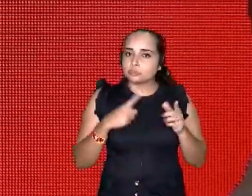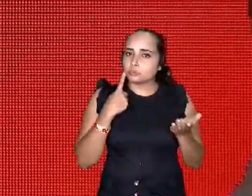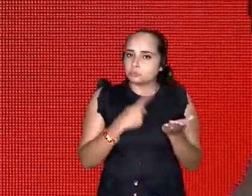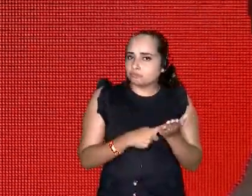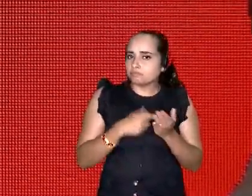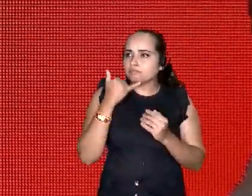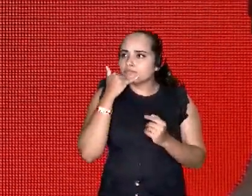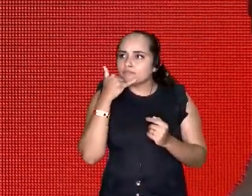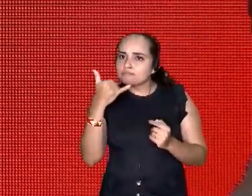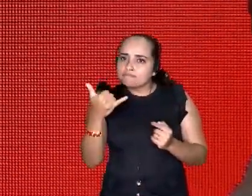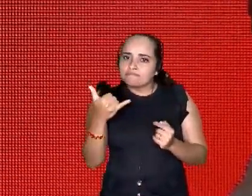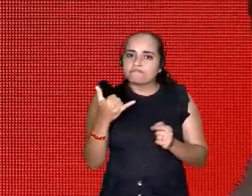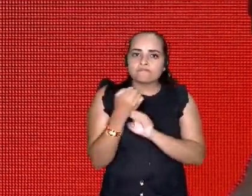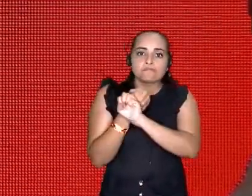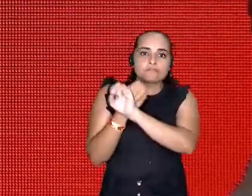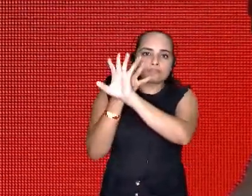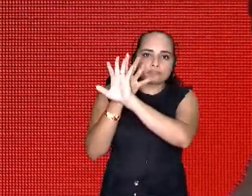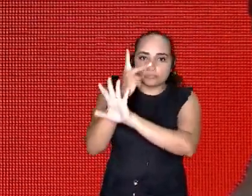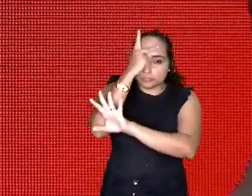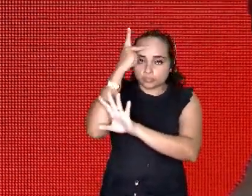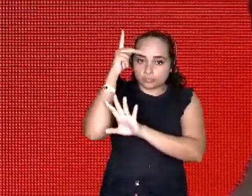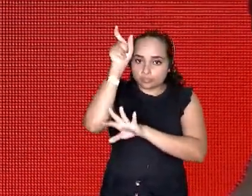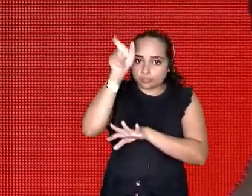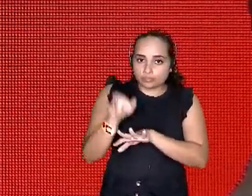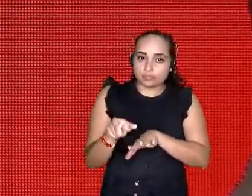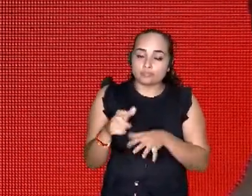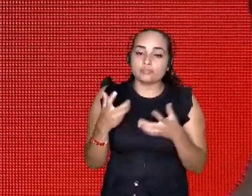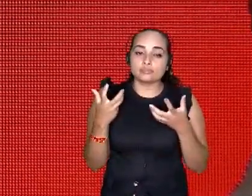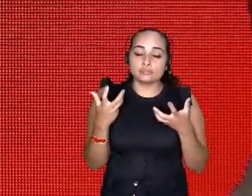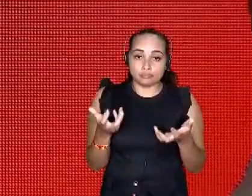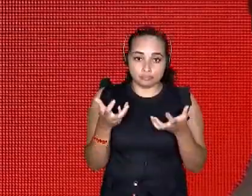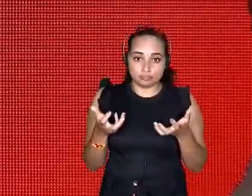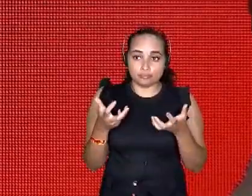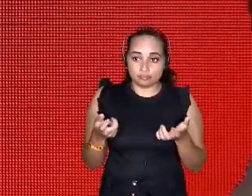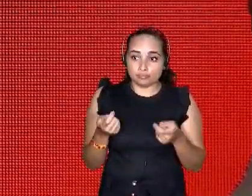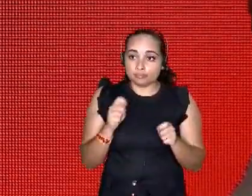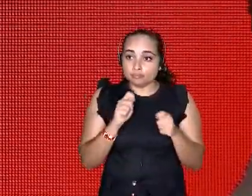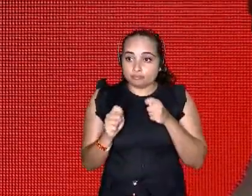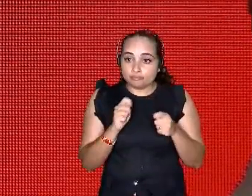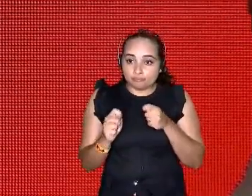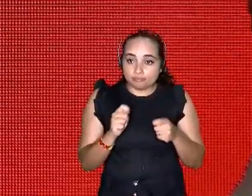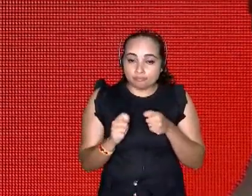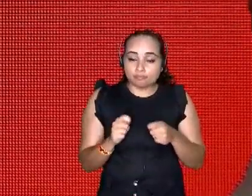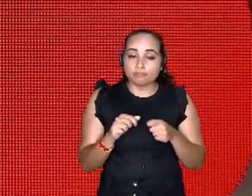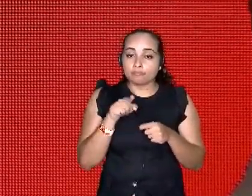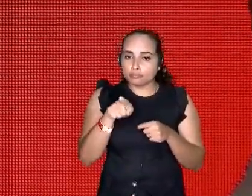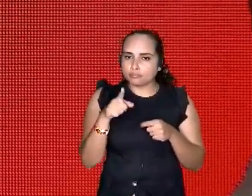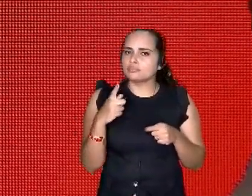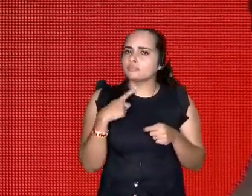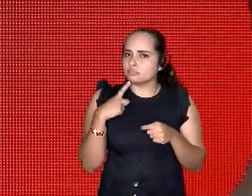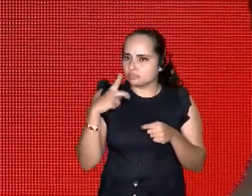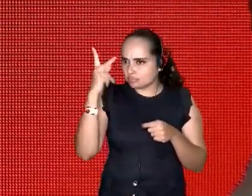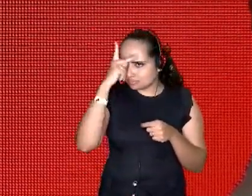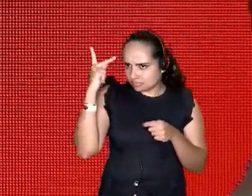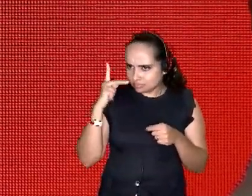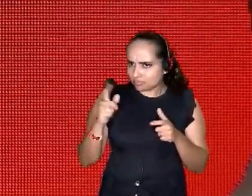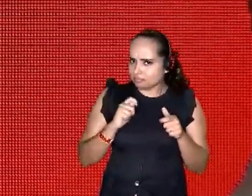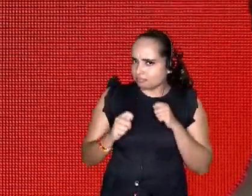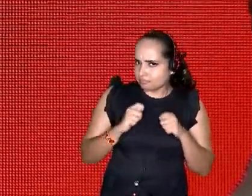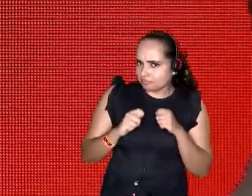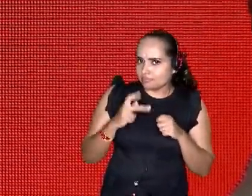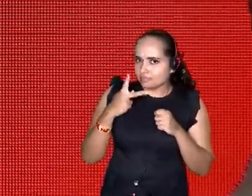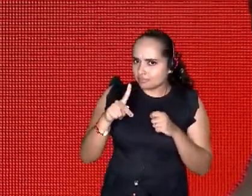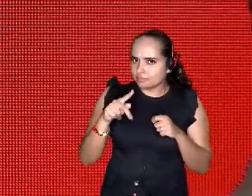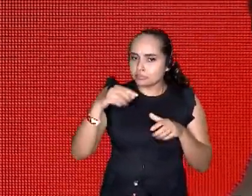transaction is that you will have a counterparty in these intercompany transactions that have already adopted the arm's length standard, and it would be good for